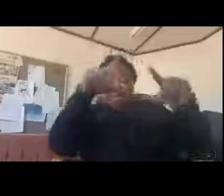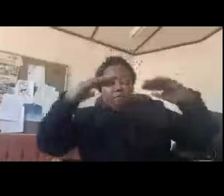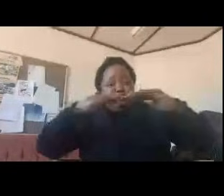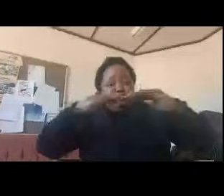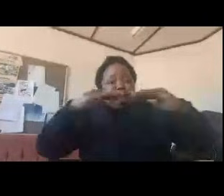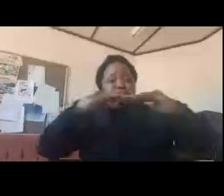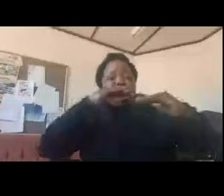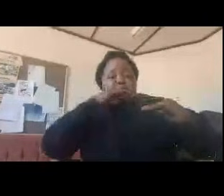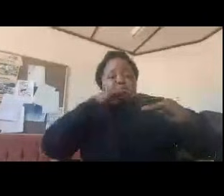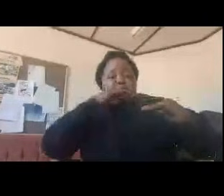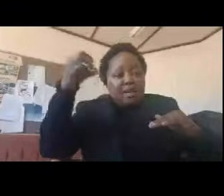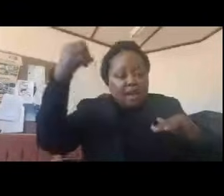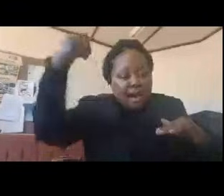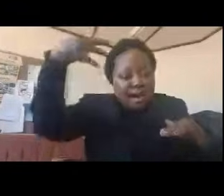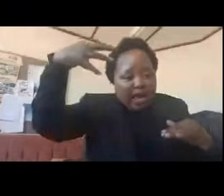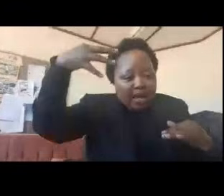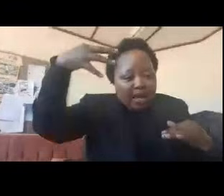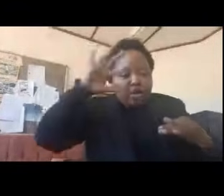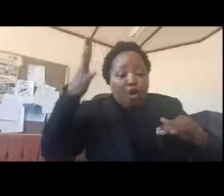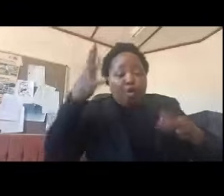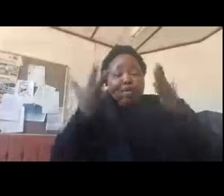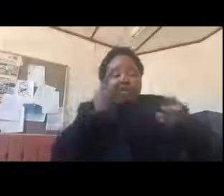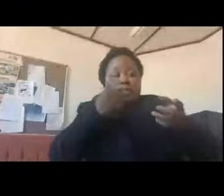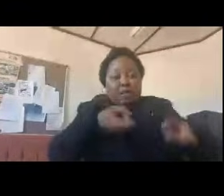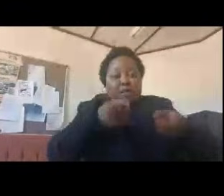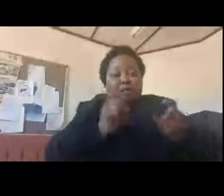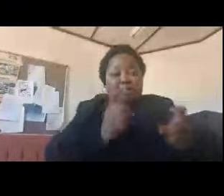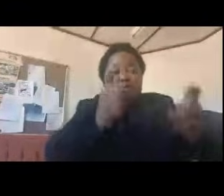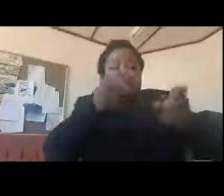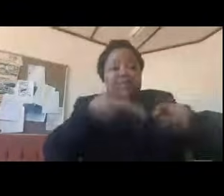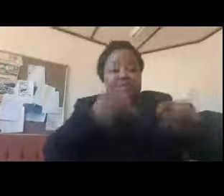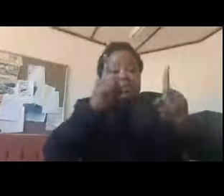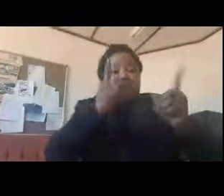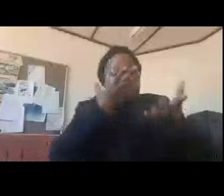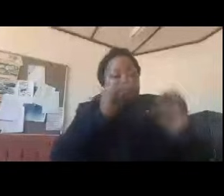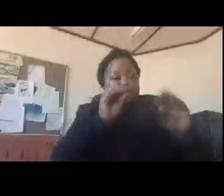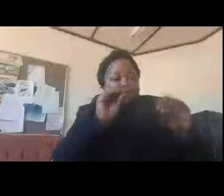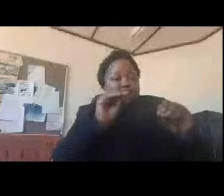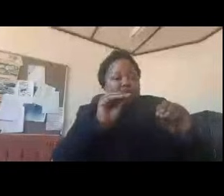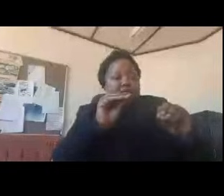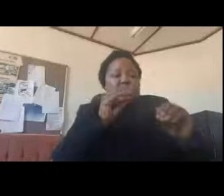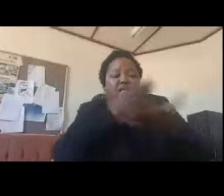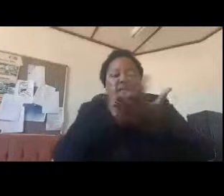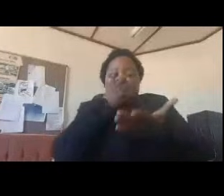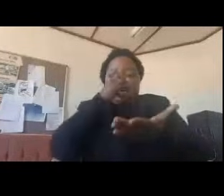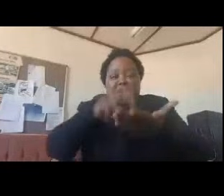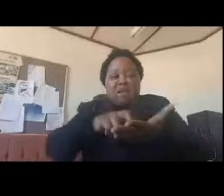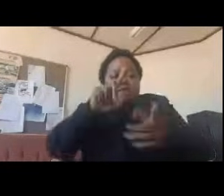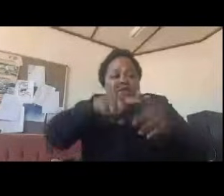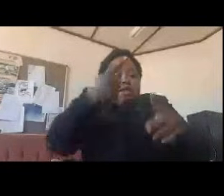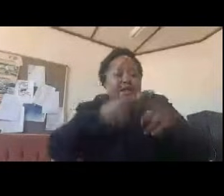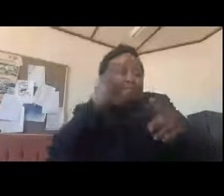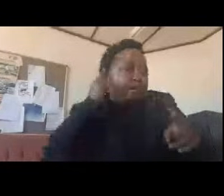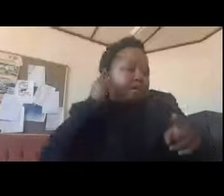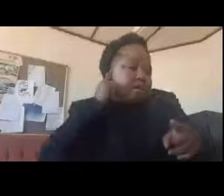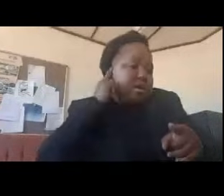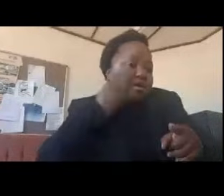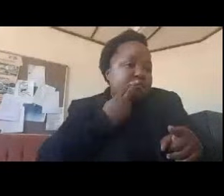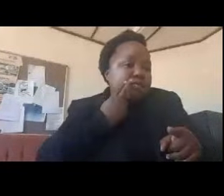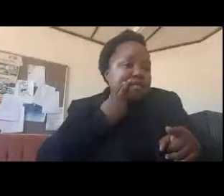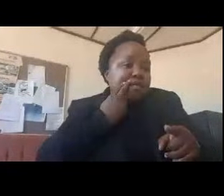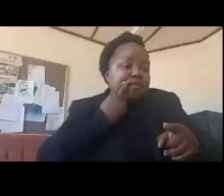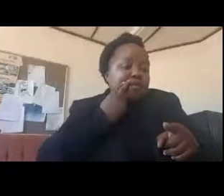there are emergencies that could be necessary or be made, a person who is deaf can be able to see those lighting